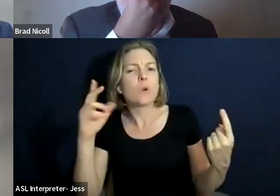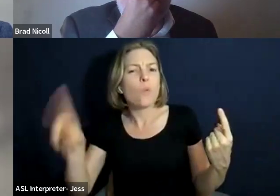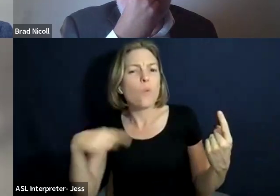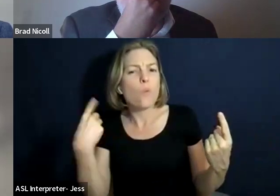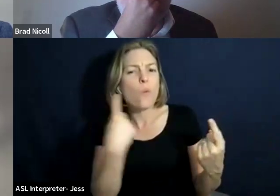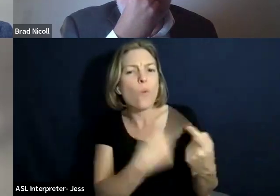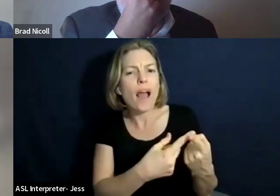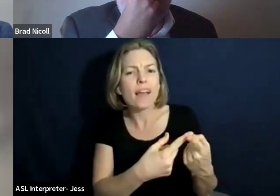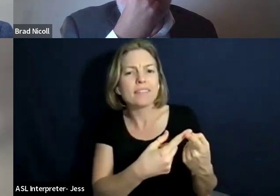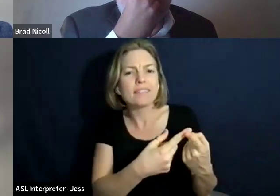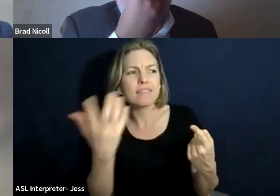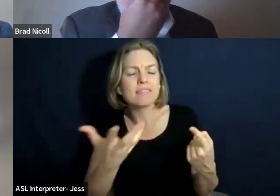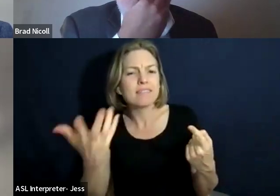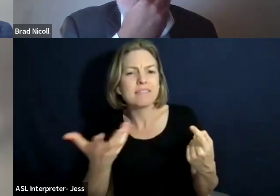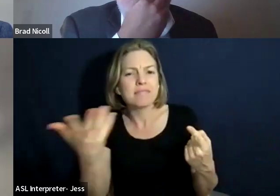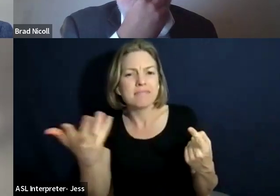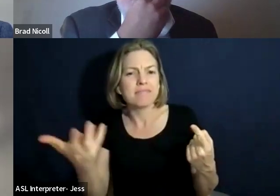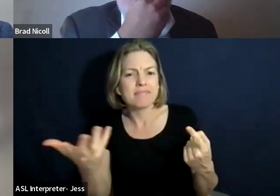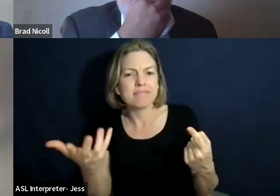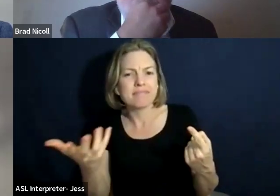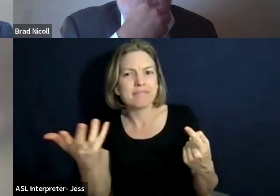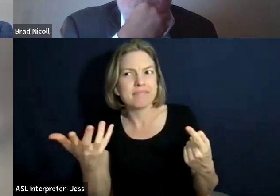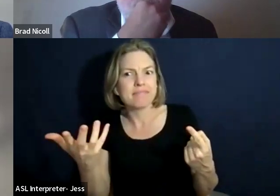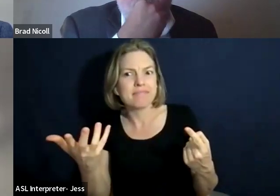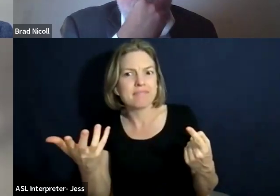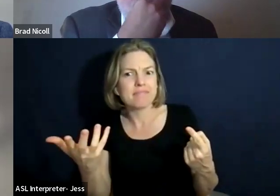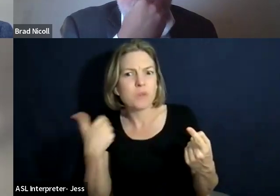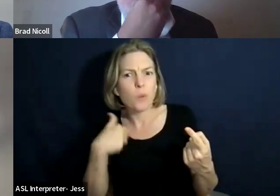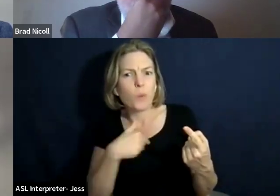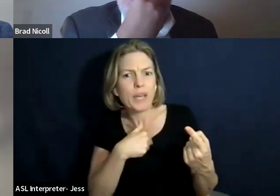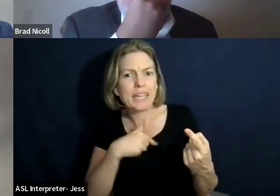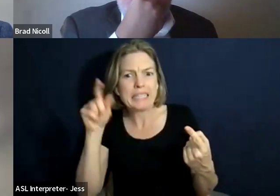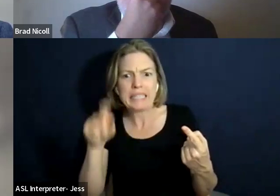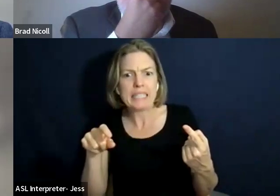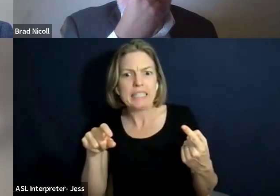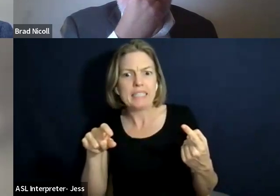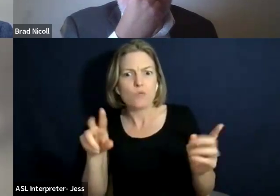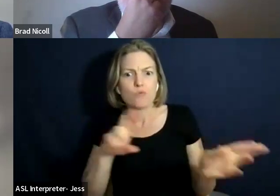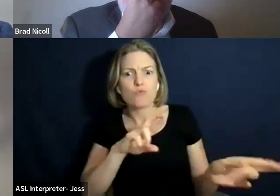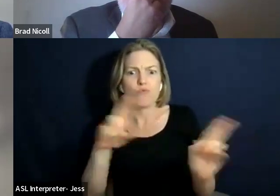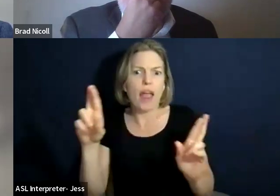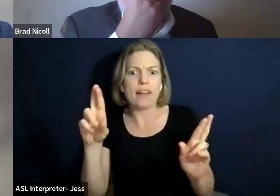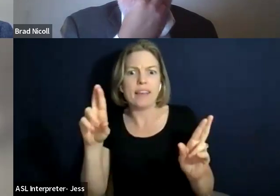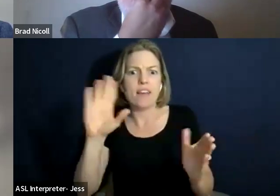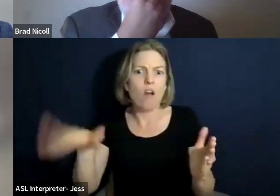are we expected to have all of